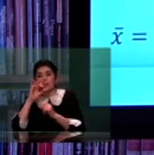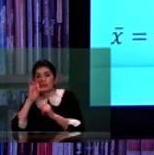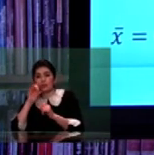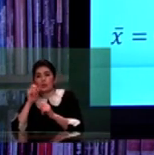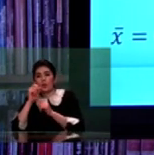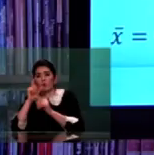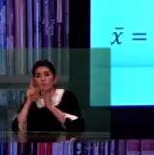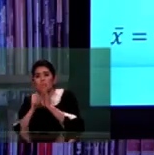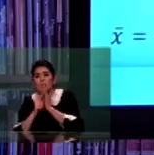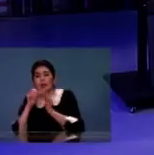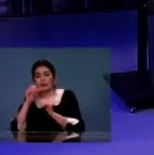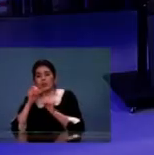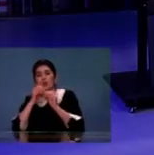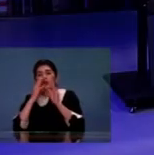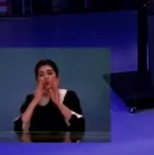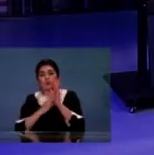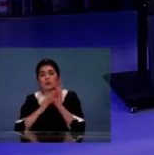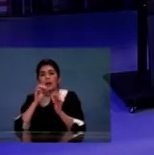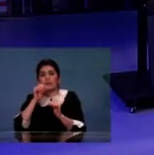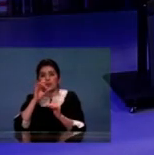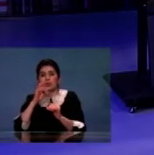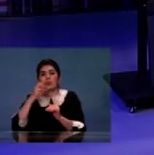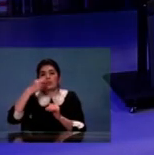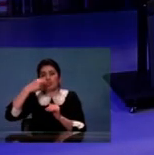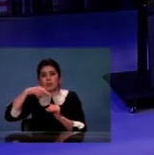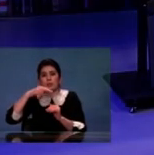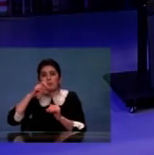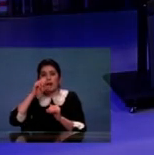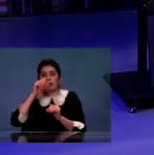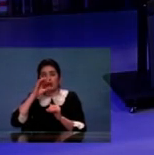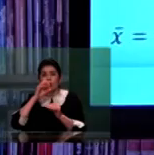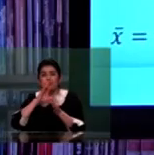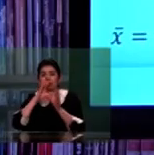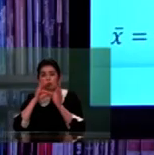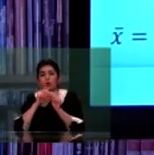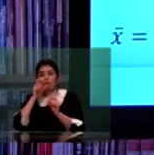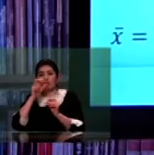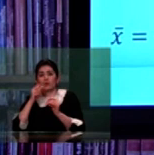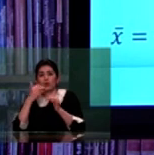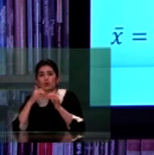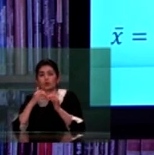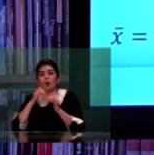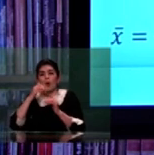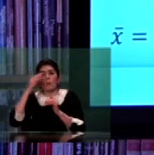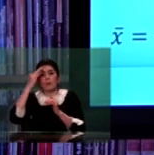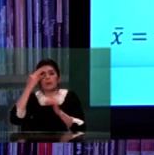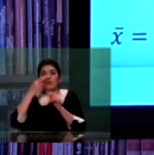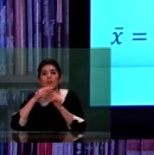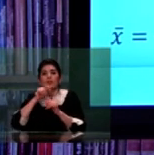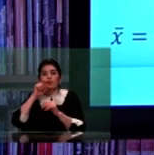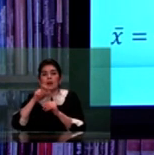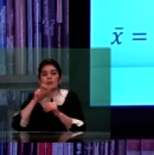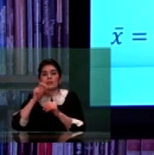15-asr, 17-asr, 19-chi va 20-asrlar bo'yicha odamlarning o'rtacha bo'yi. Endi